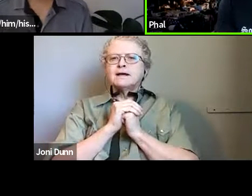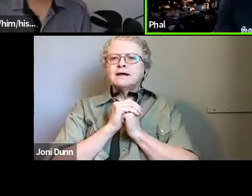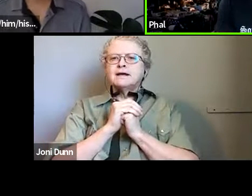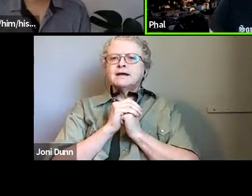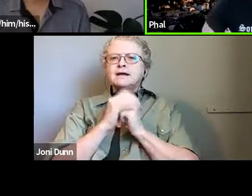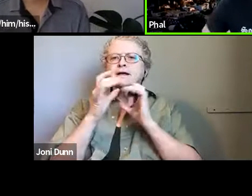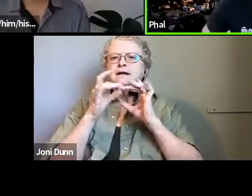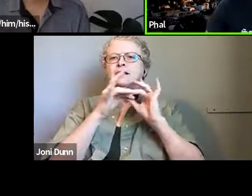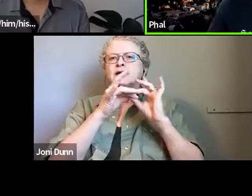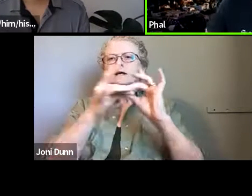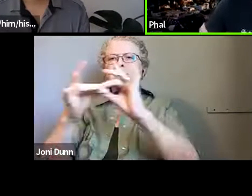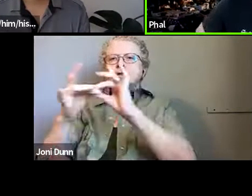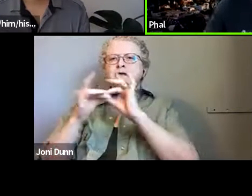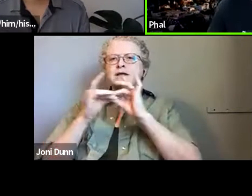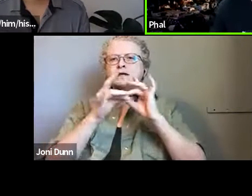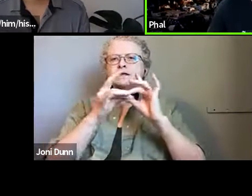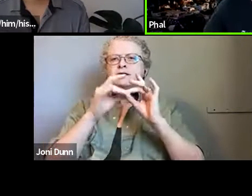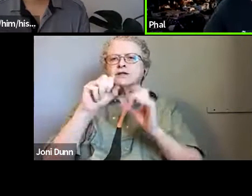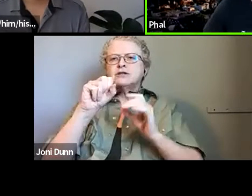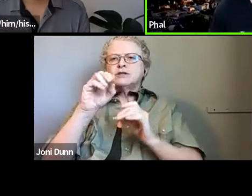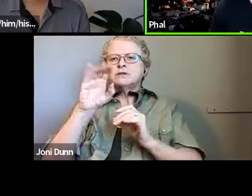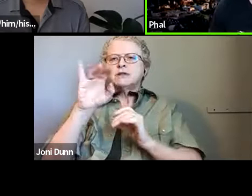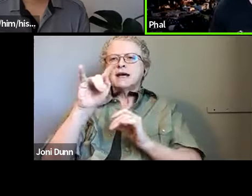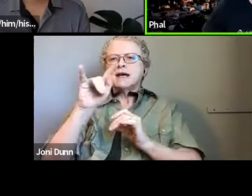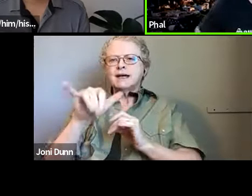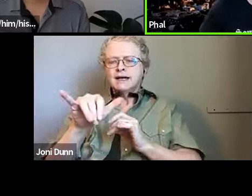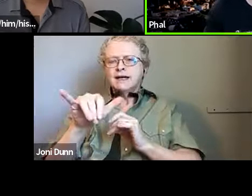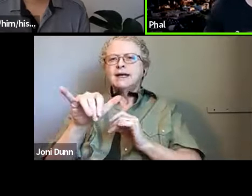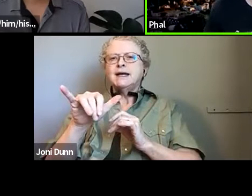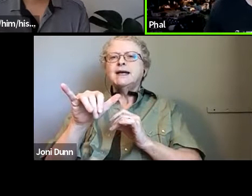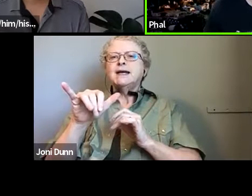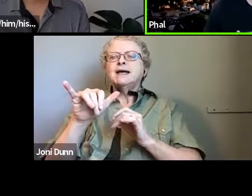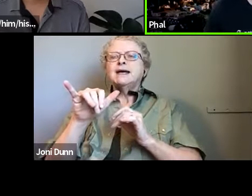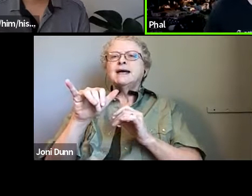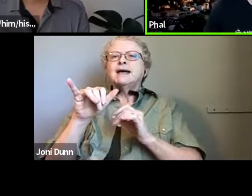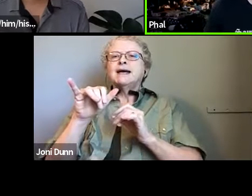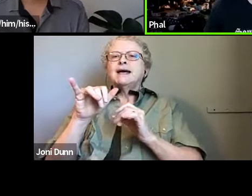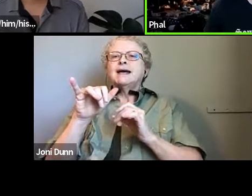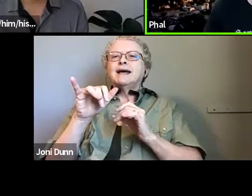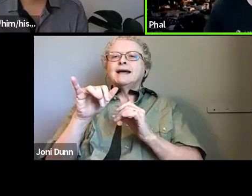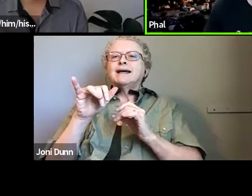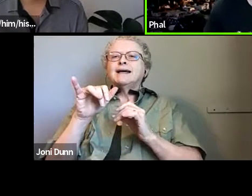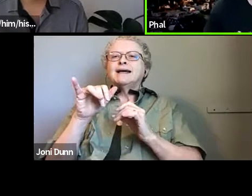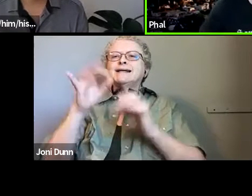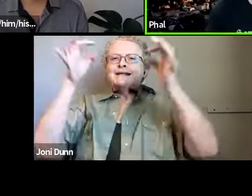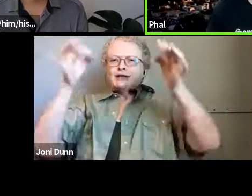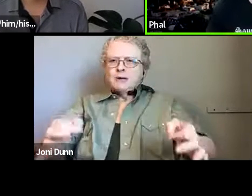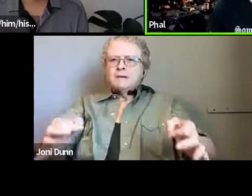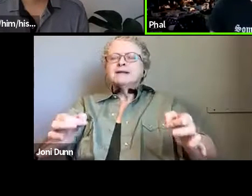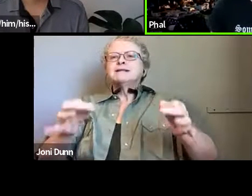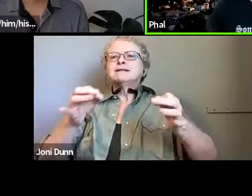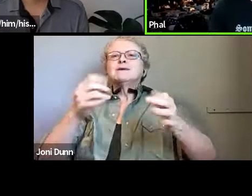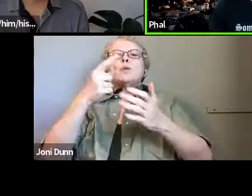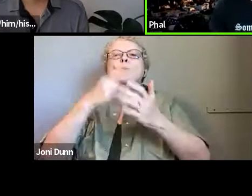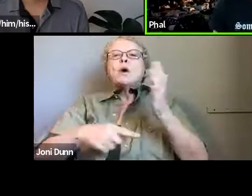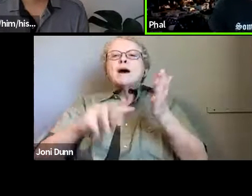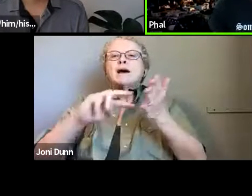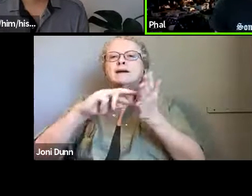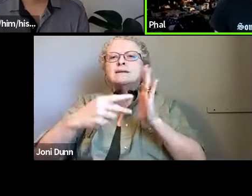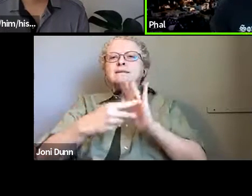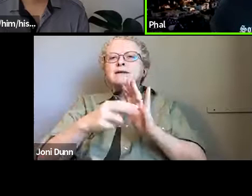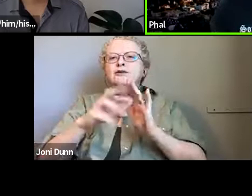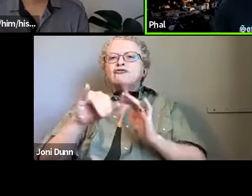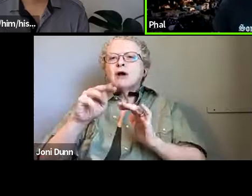society determines what is a crime by labeling some activity or action or inaction as a crime. Society does